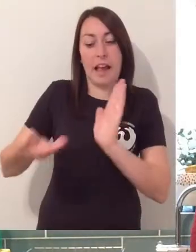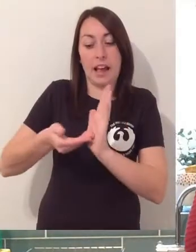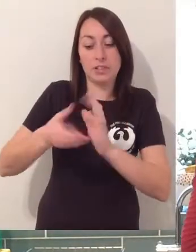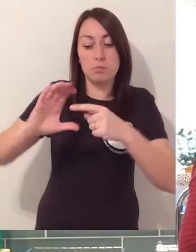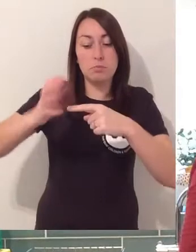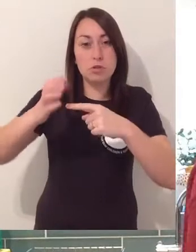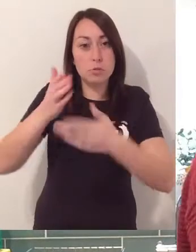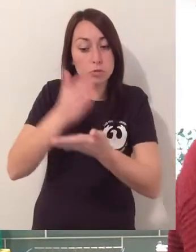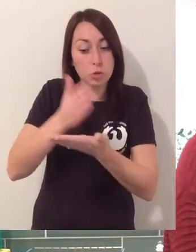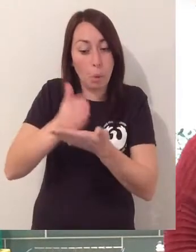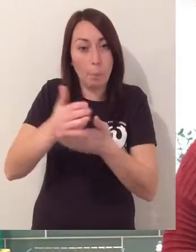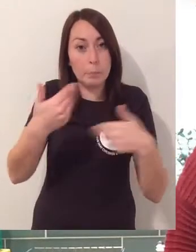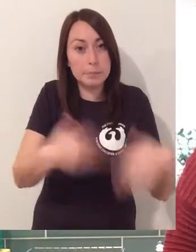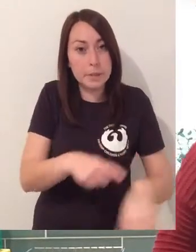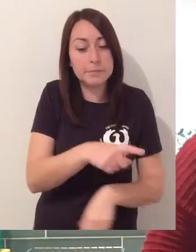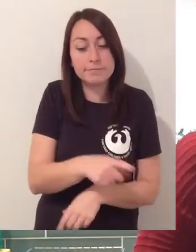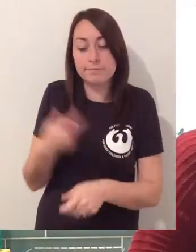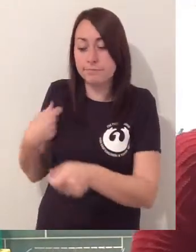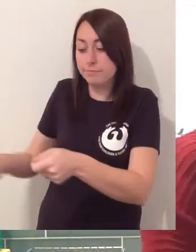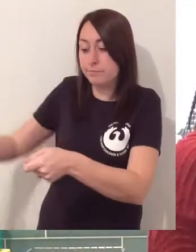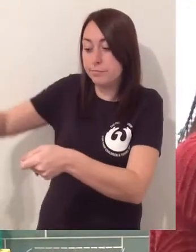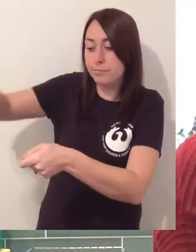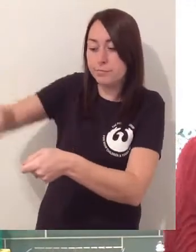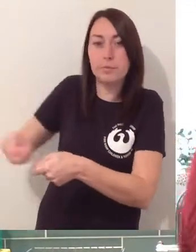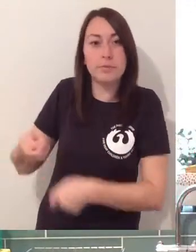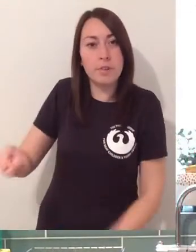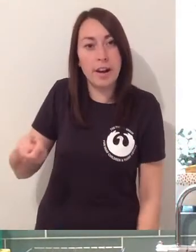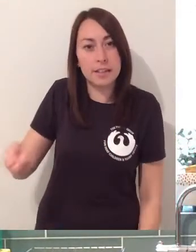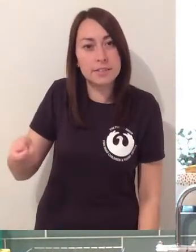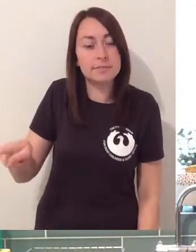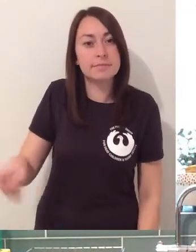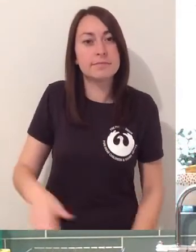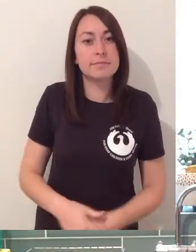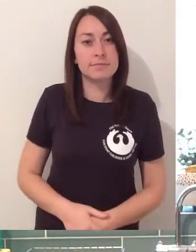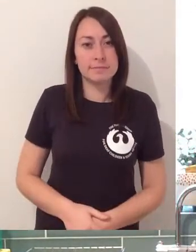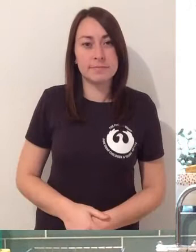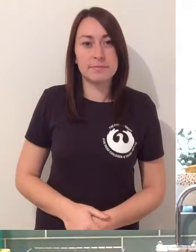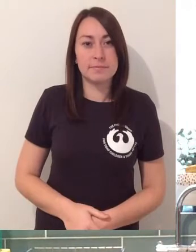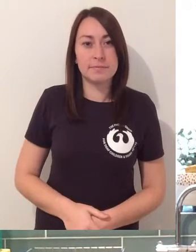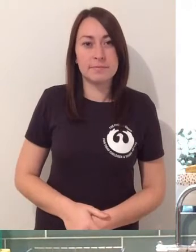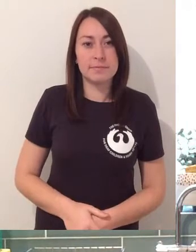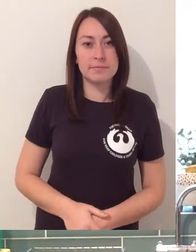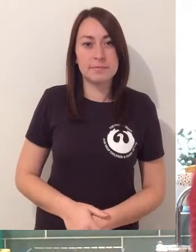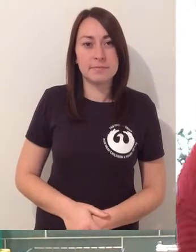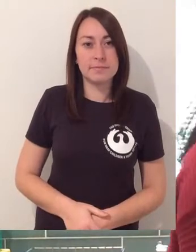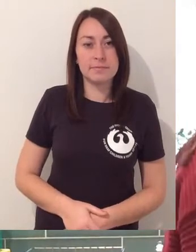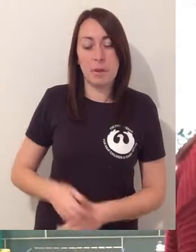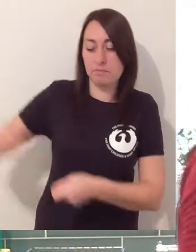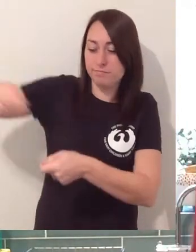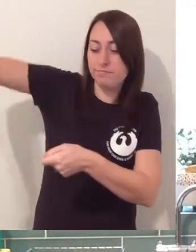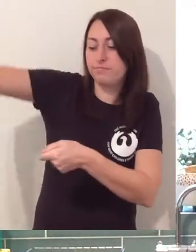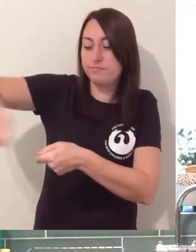We're also going to add the diced mushroom that we did earlier, so we haven't got to worry about chopping that right now. Pour those